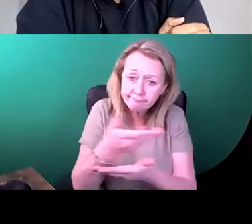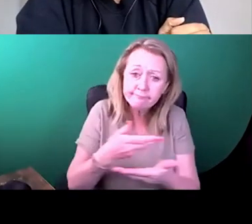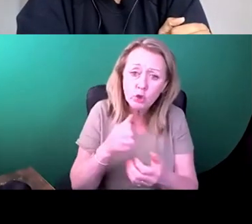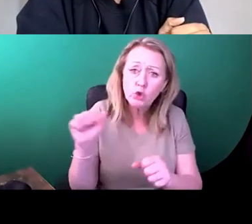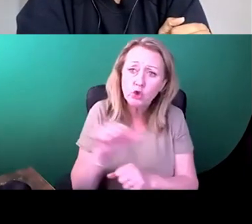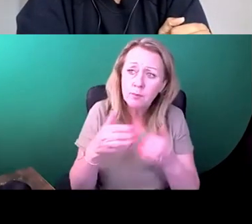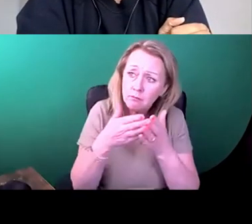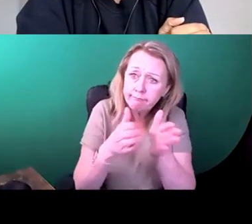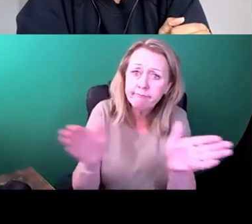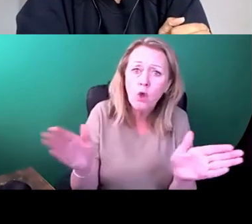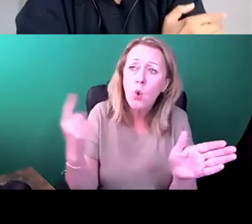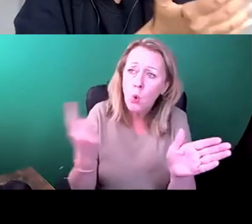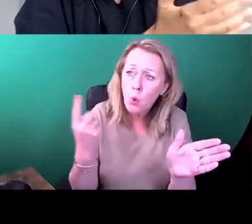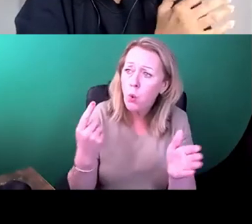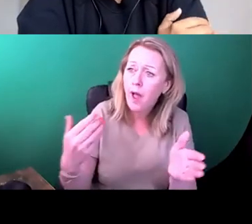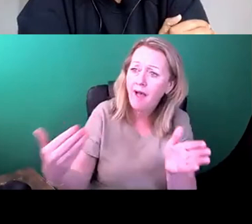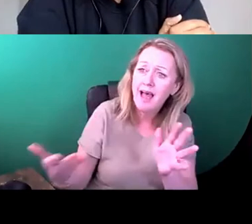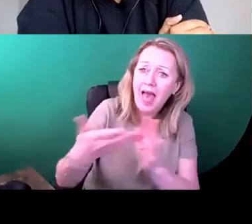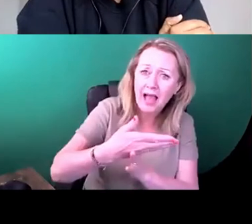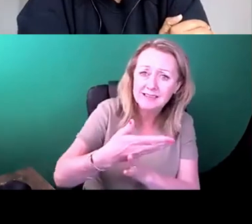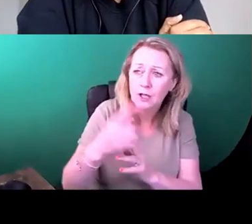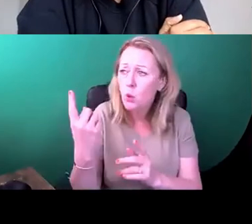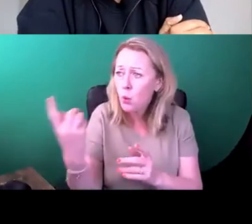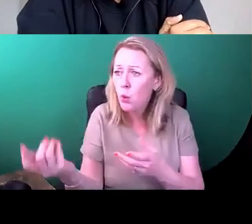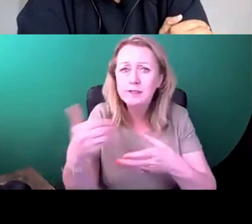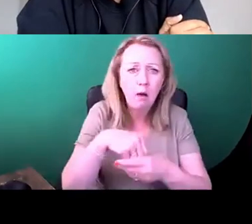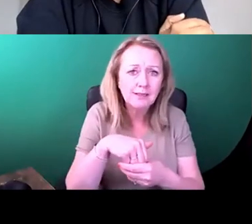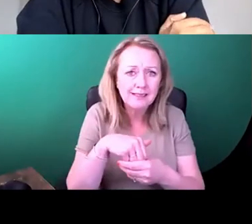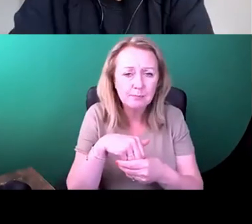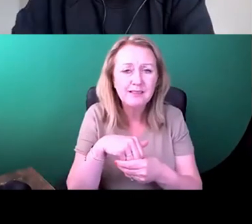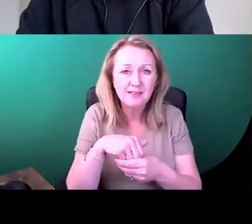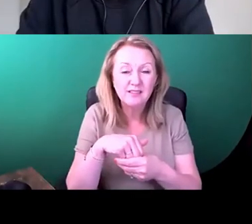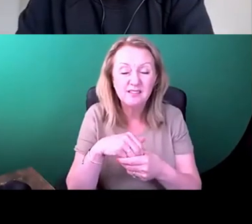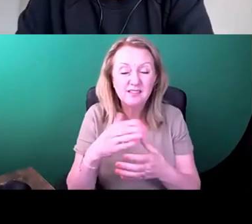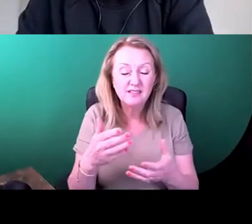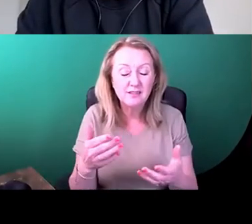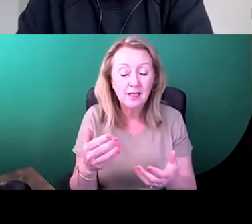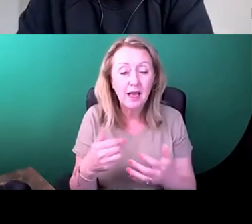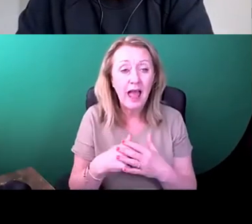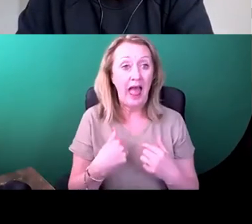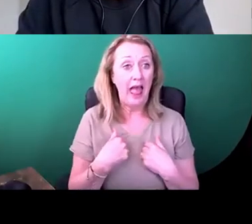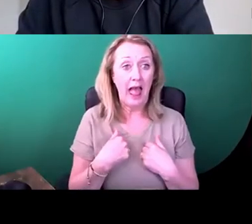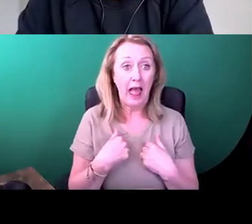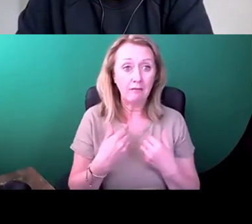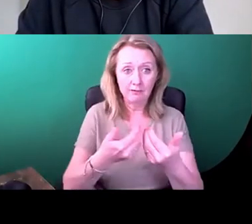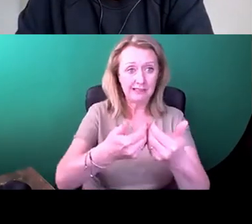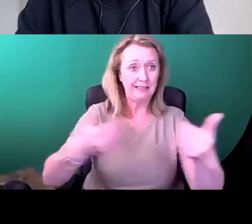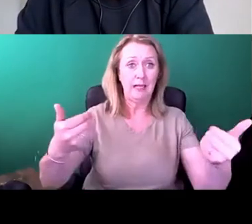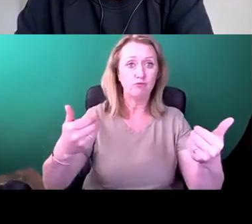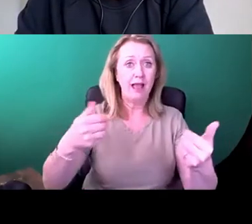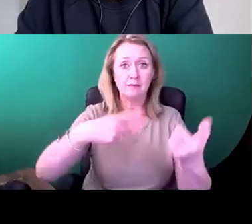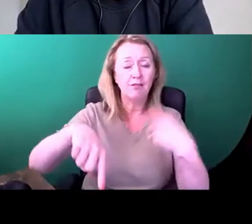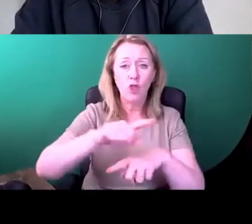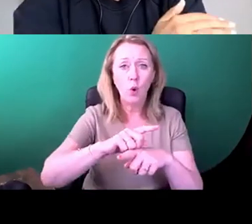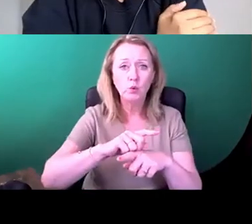who has access and participation to the arts in the first place. And indeed, I can't separate any of this